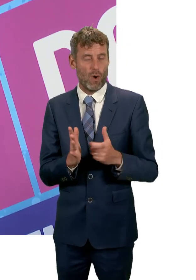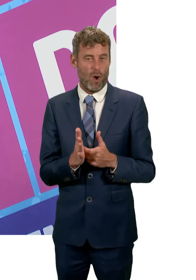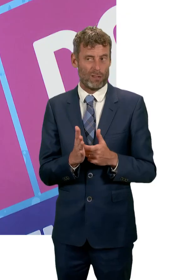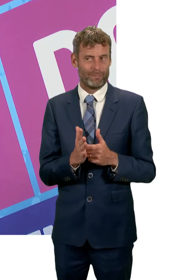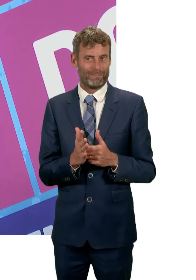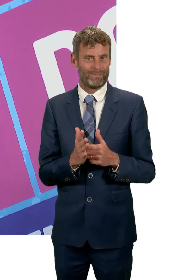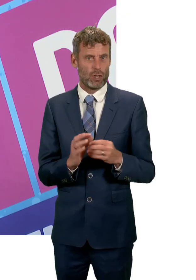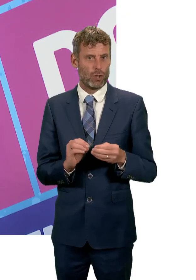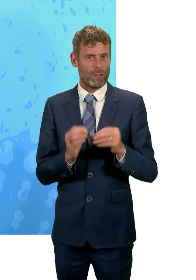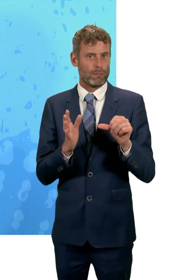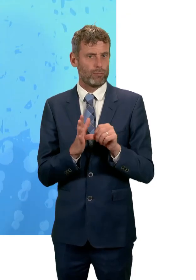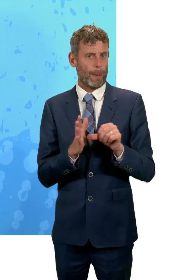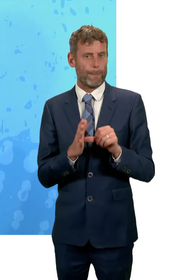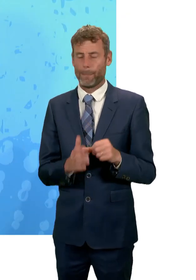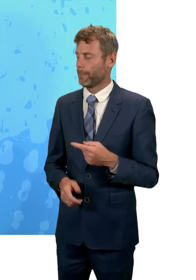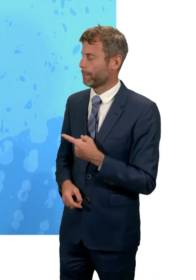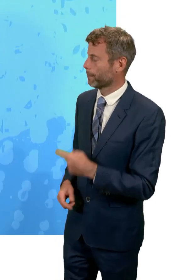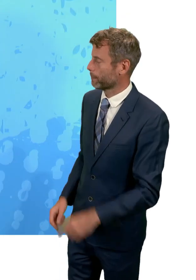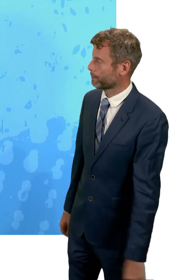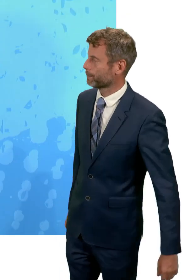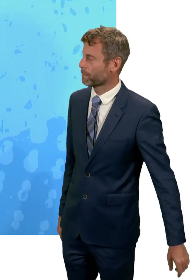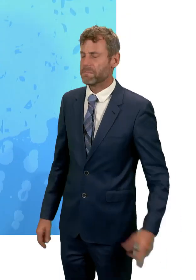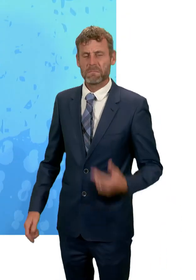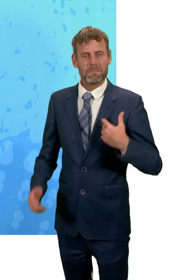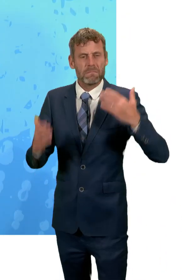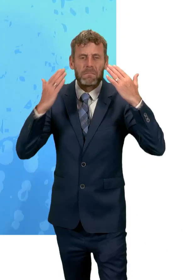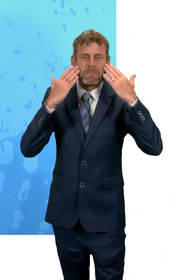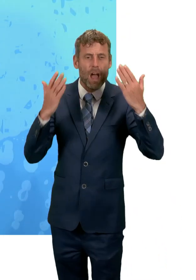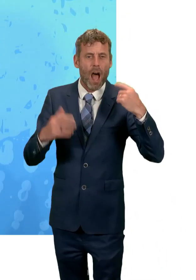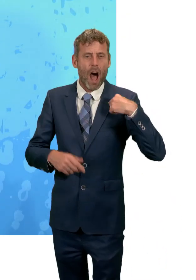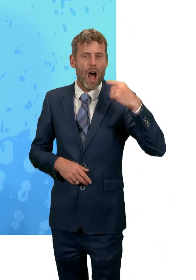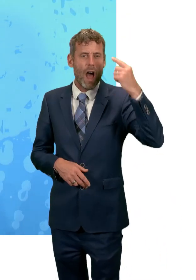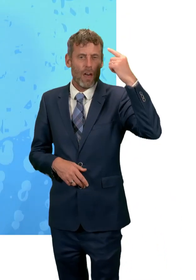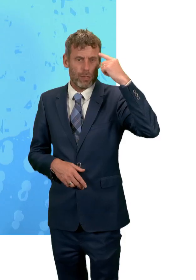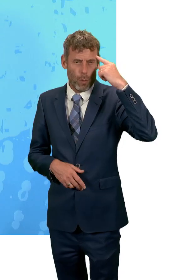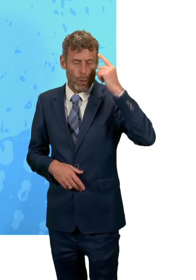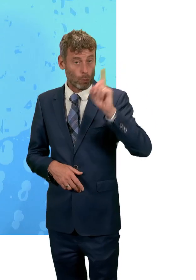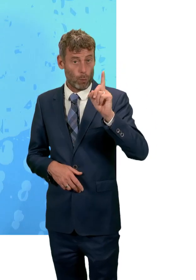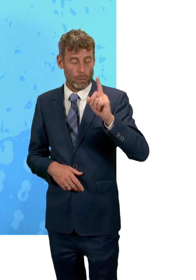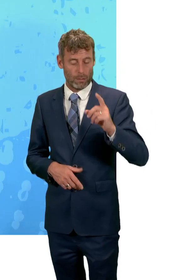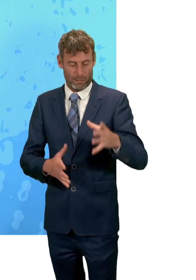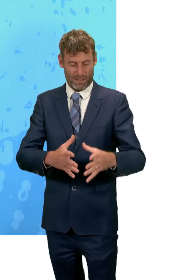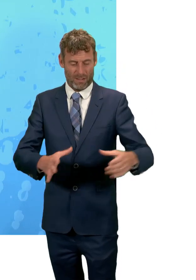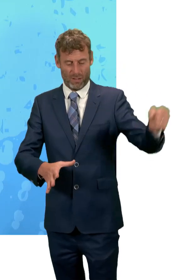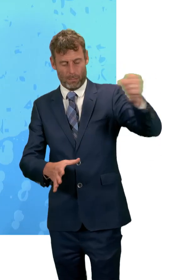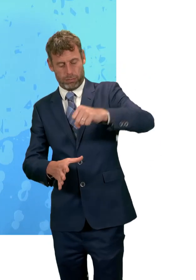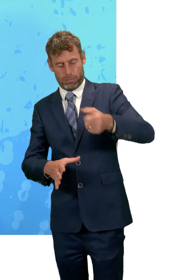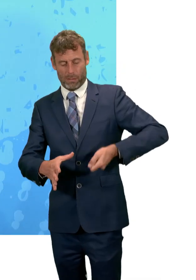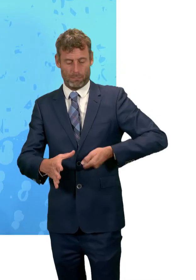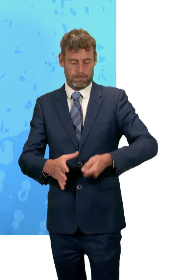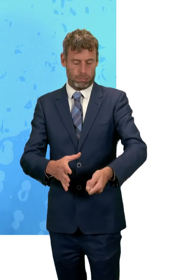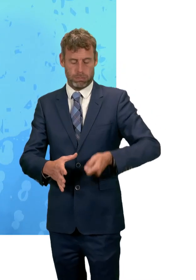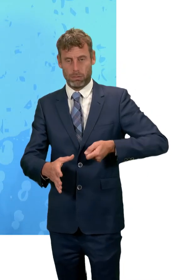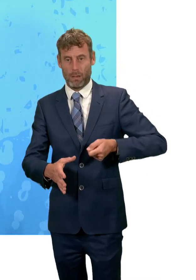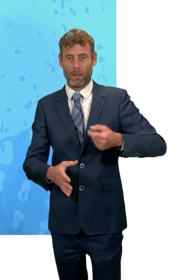I don't know. I think the biggest thing for me that I thought was going to have us jumping, you know, a decade